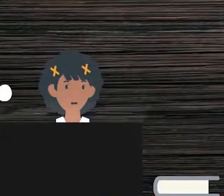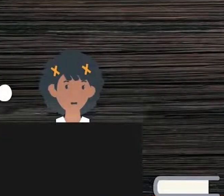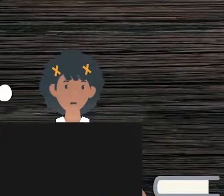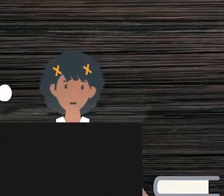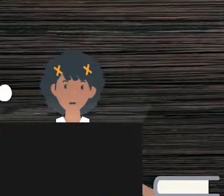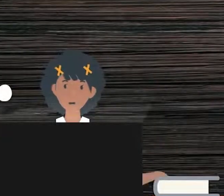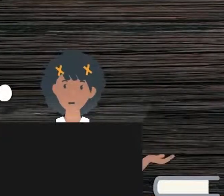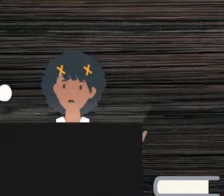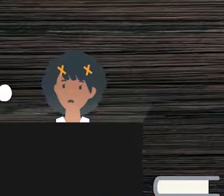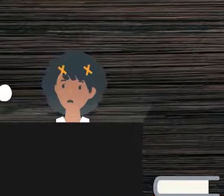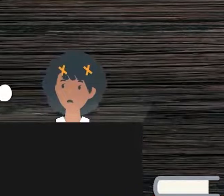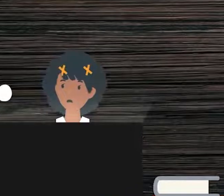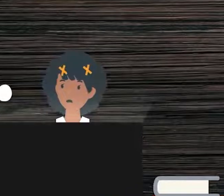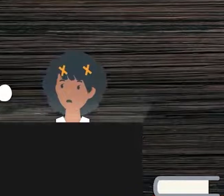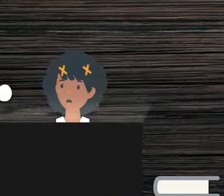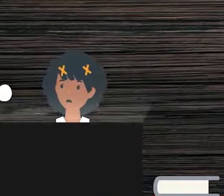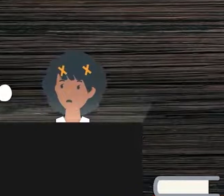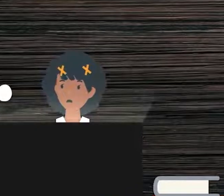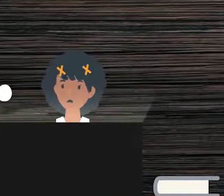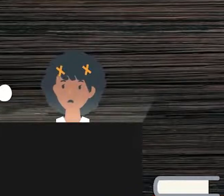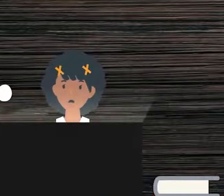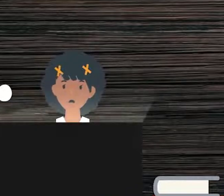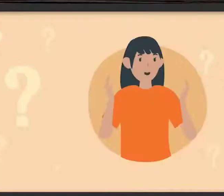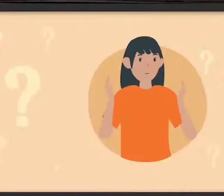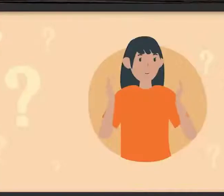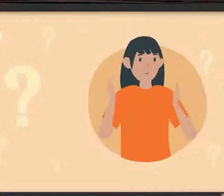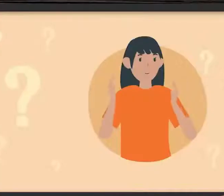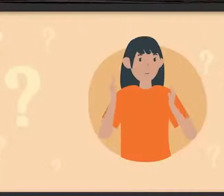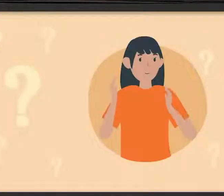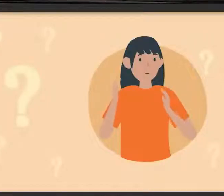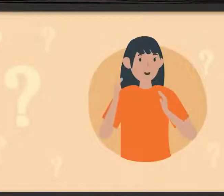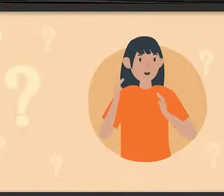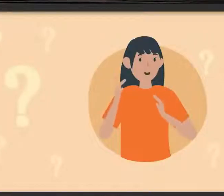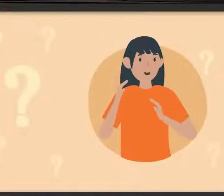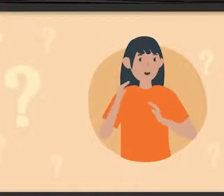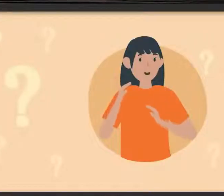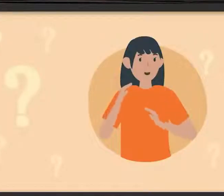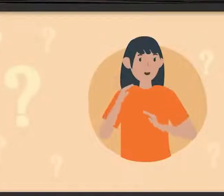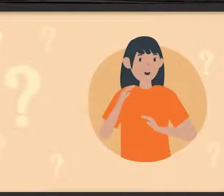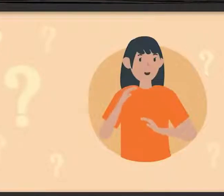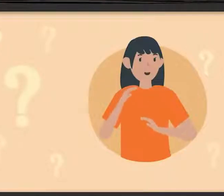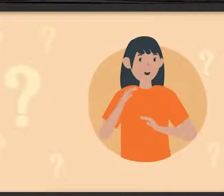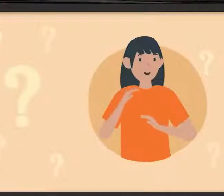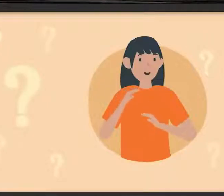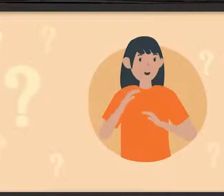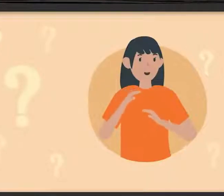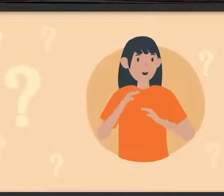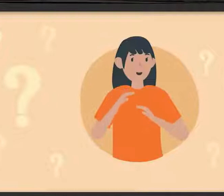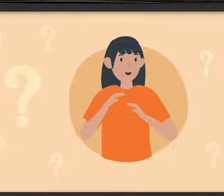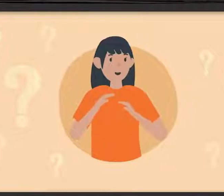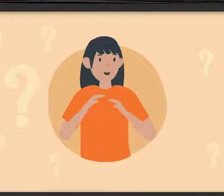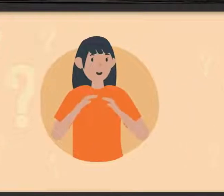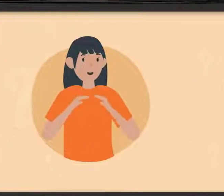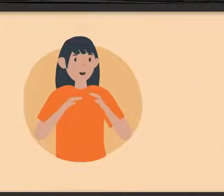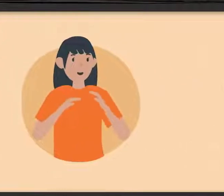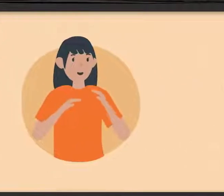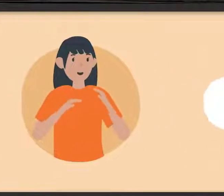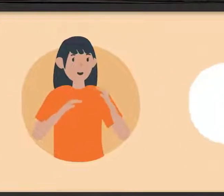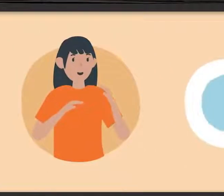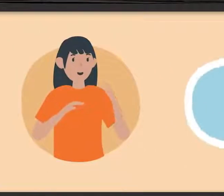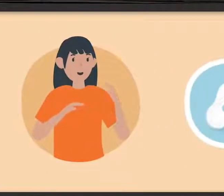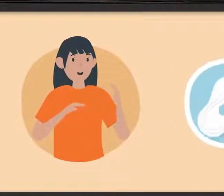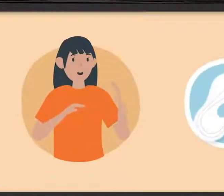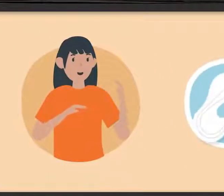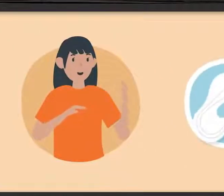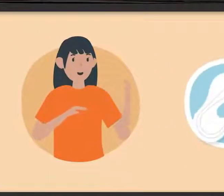So I used my mom's computer and talked to my friends from the disabled persons group online. They showed me a website